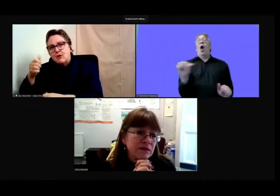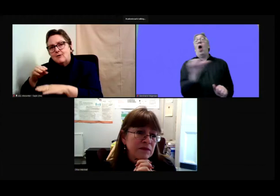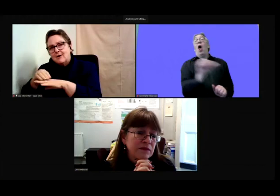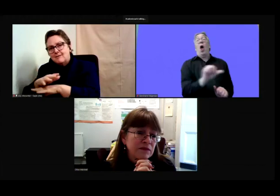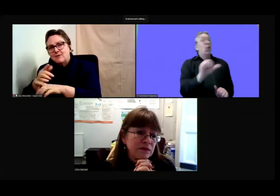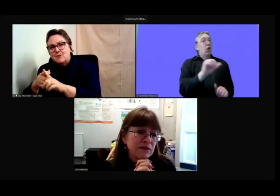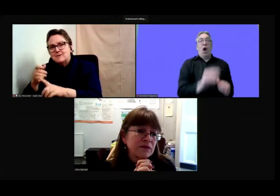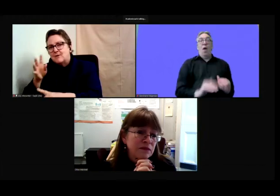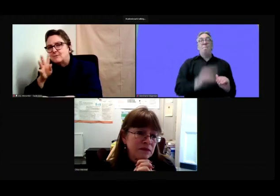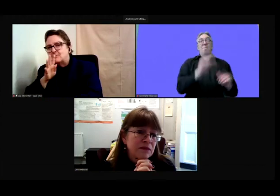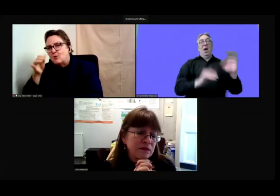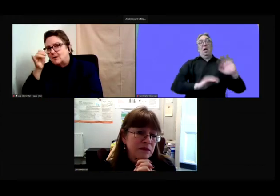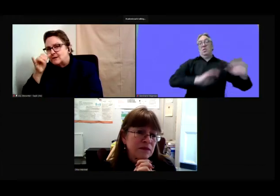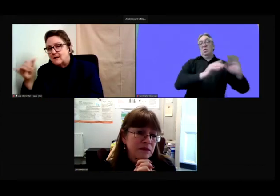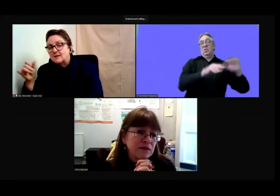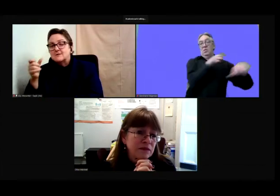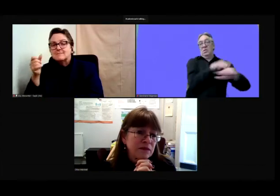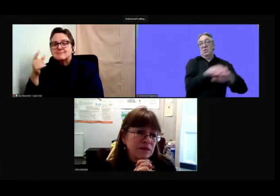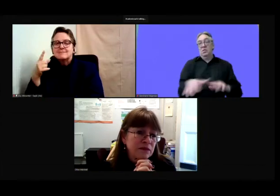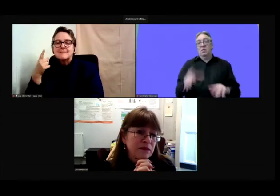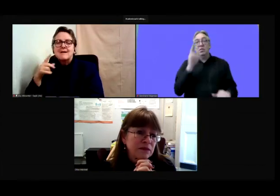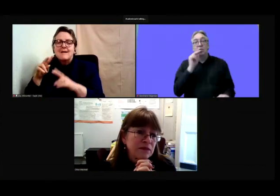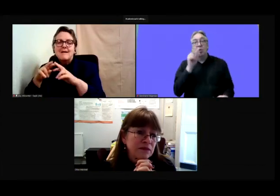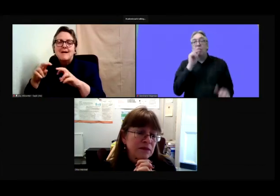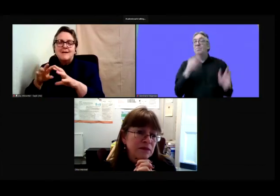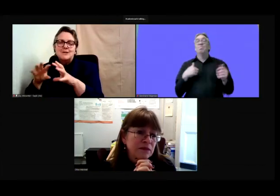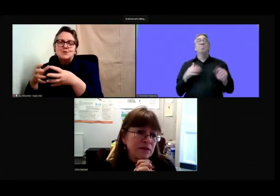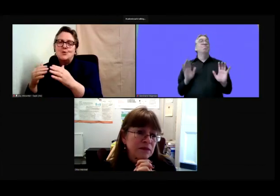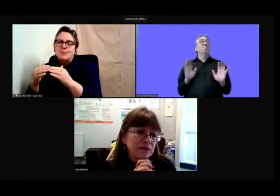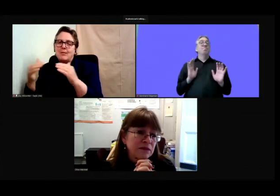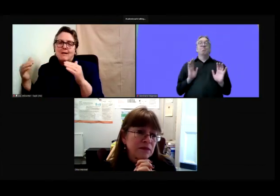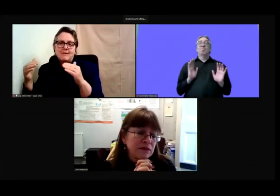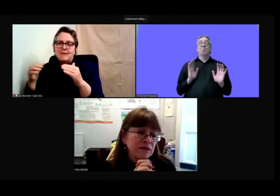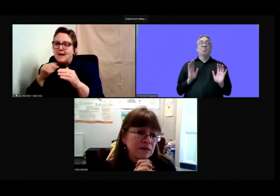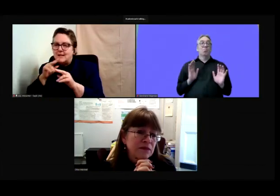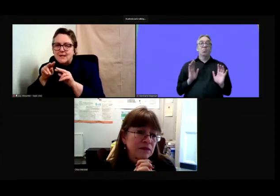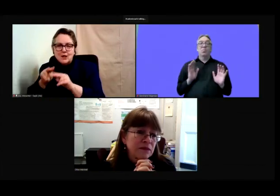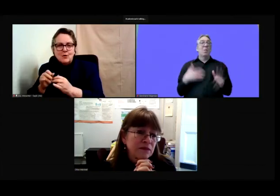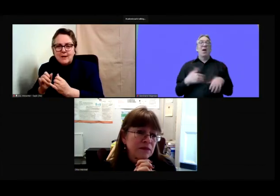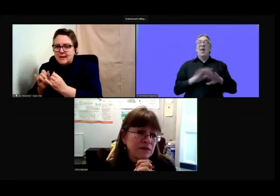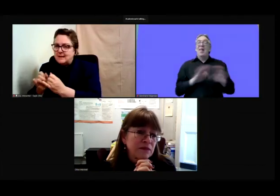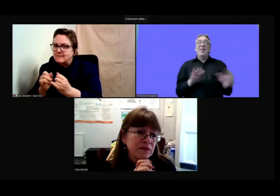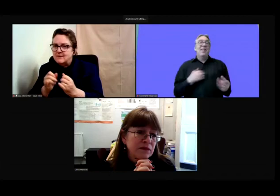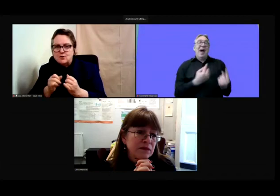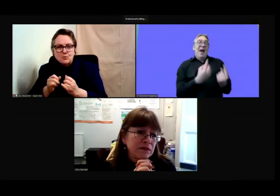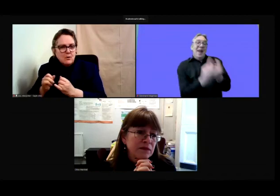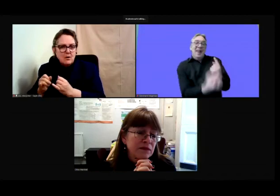at the group level, right? I didn't really look individually.